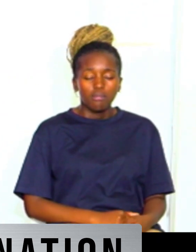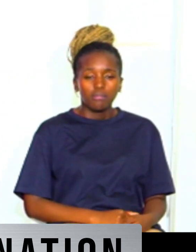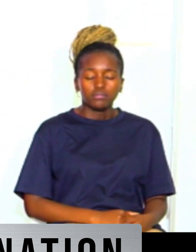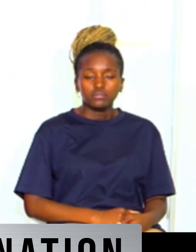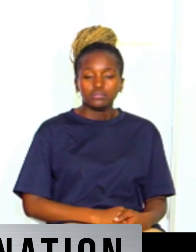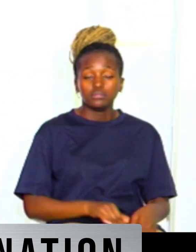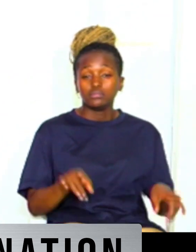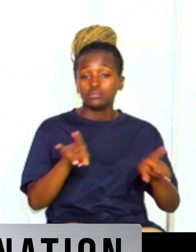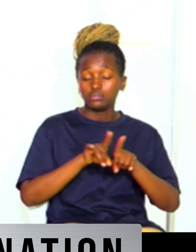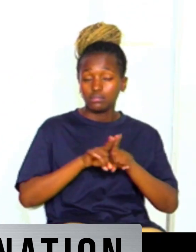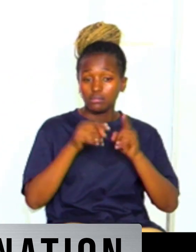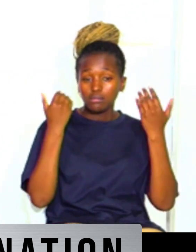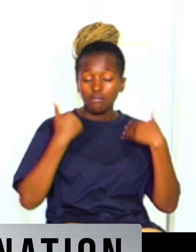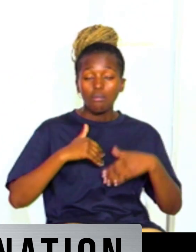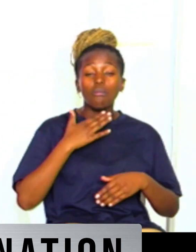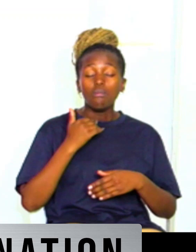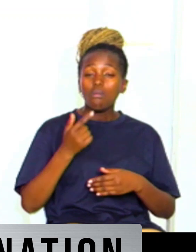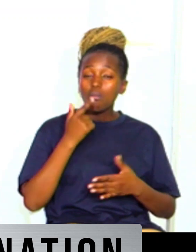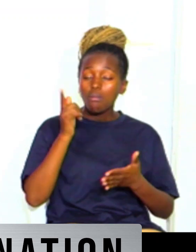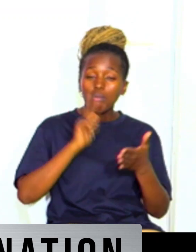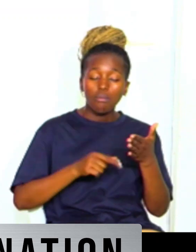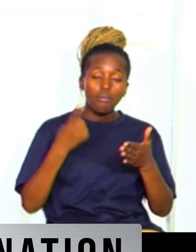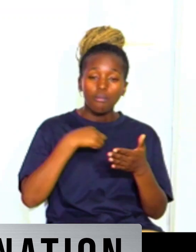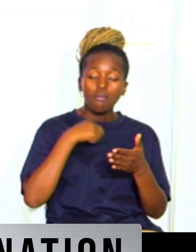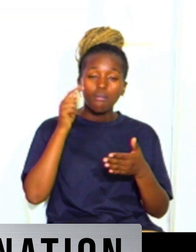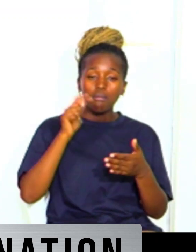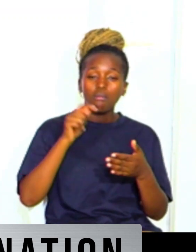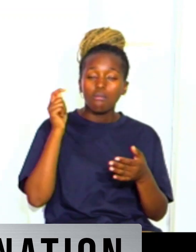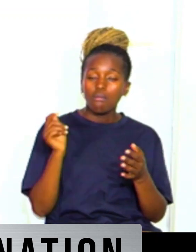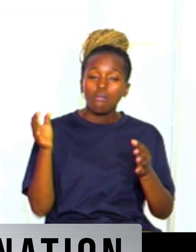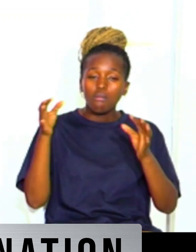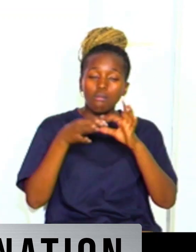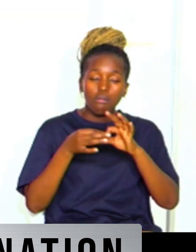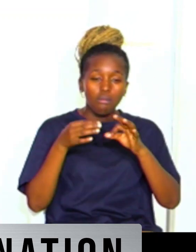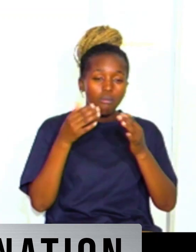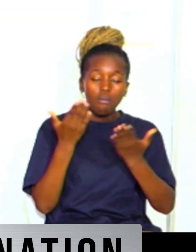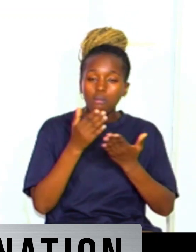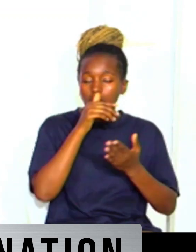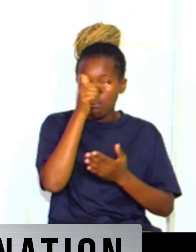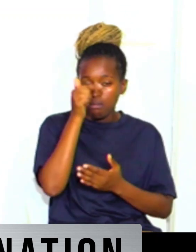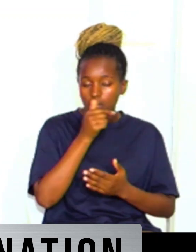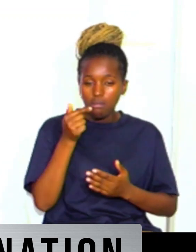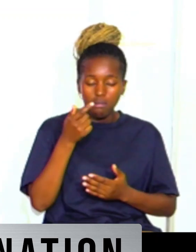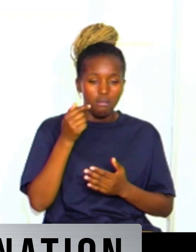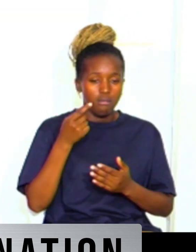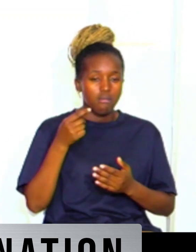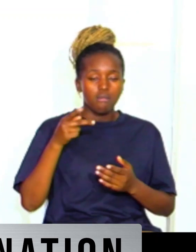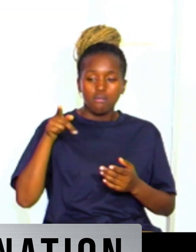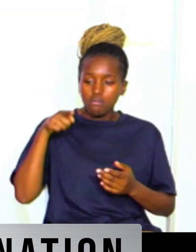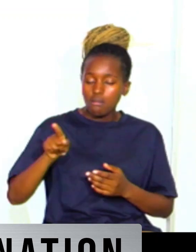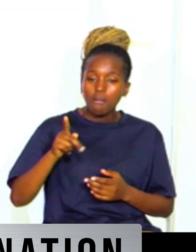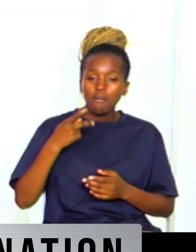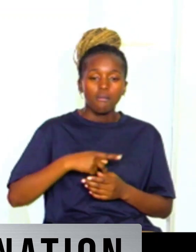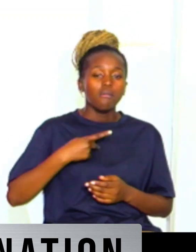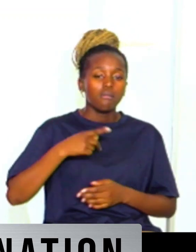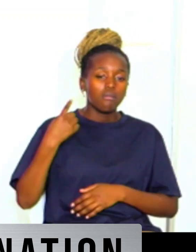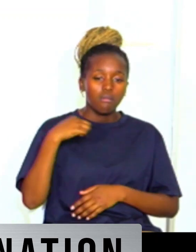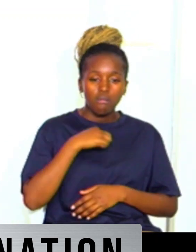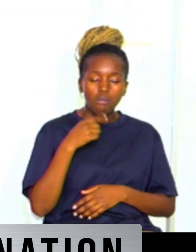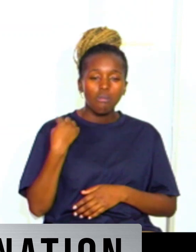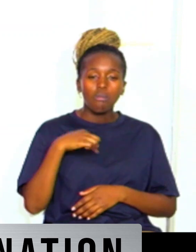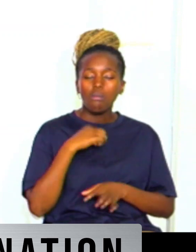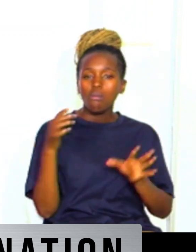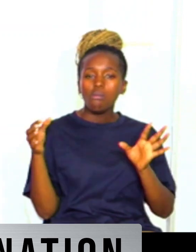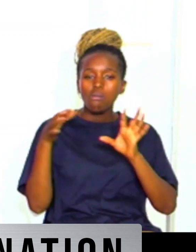say, Jonah, is that unity. Yes. Africa, Tanzania ni wenzetu. Ni wetu. Unaona,